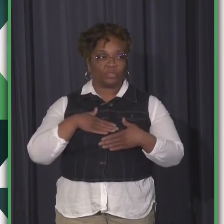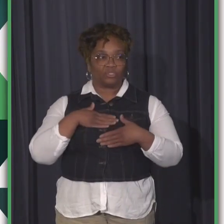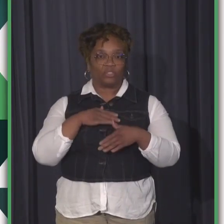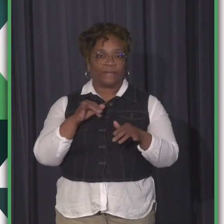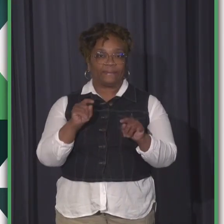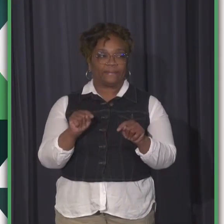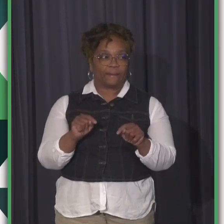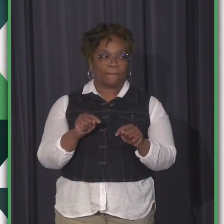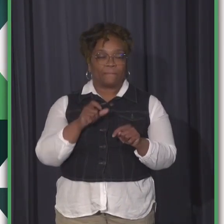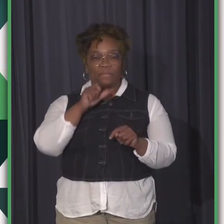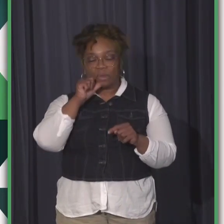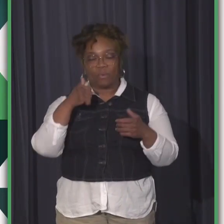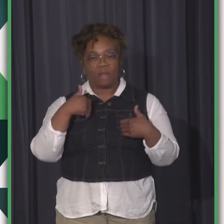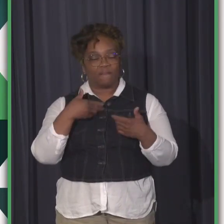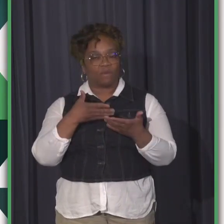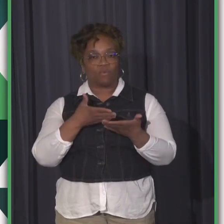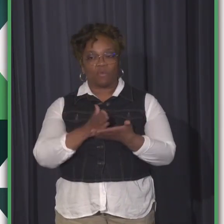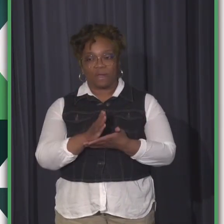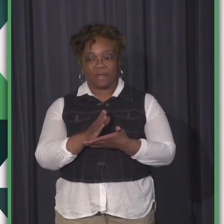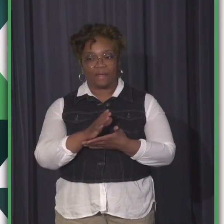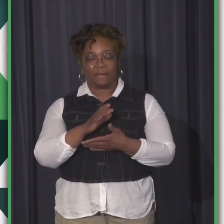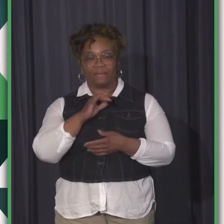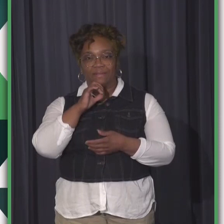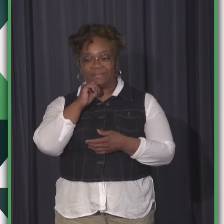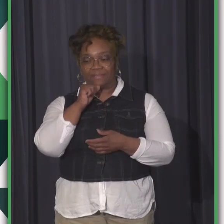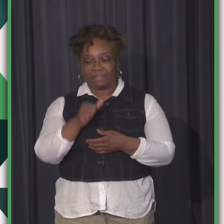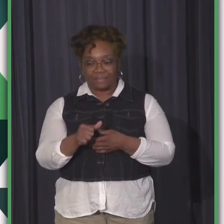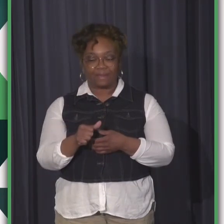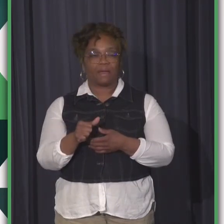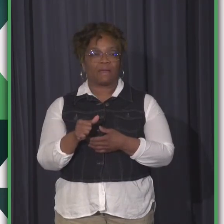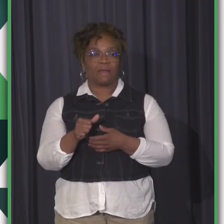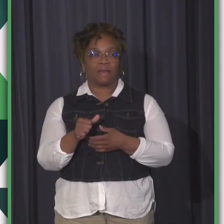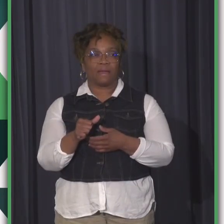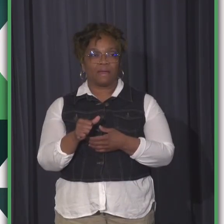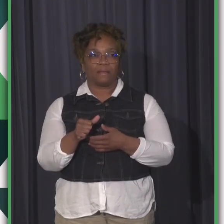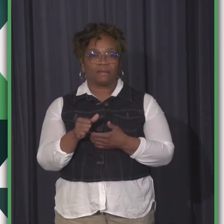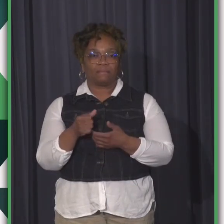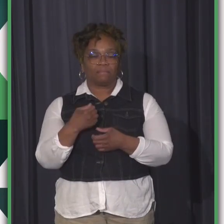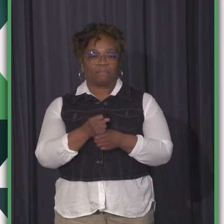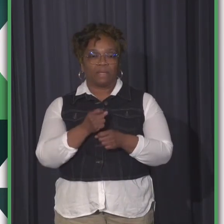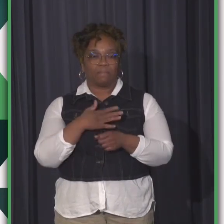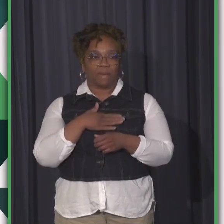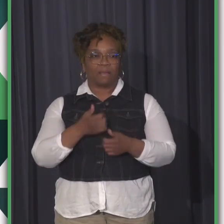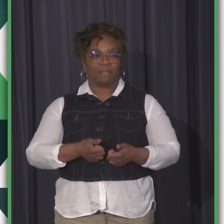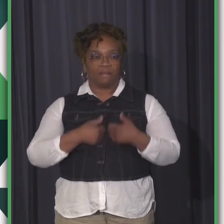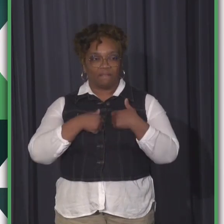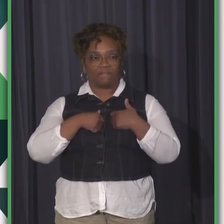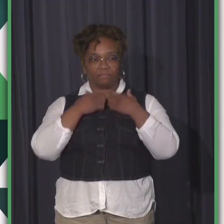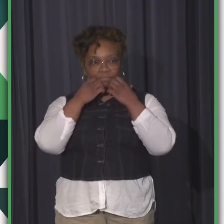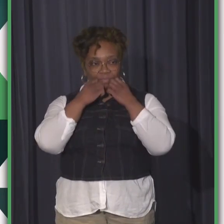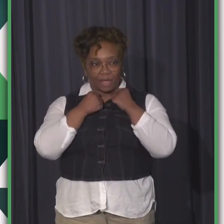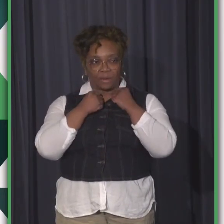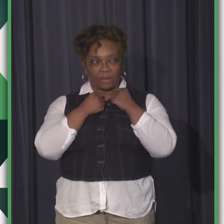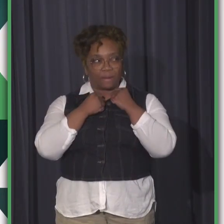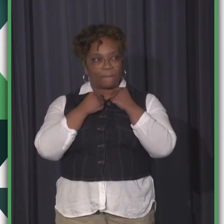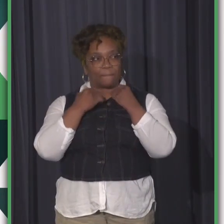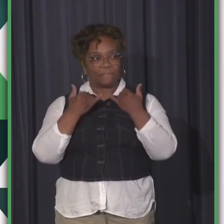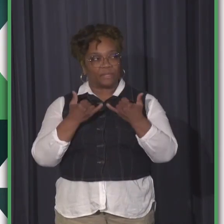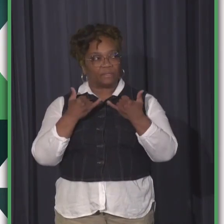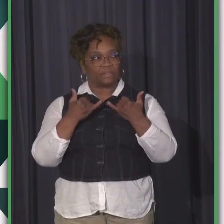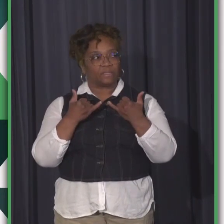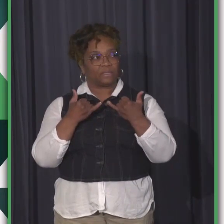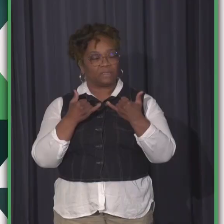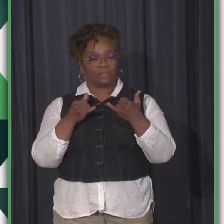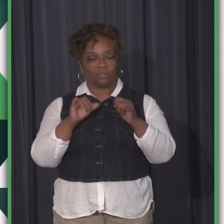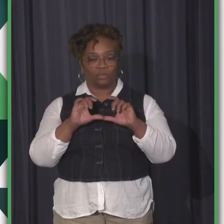not have a right to not make my life the only thing that matters. This is a body dedicated